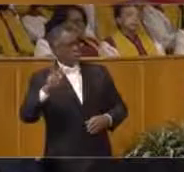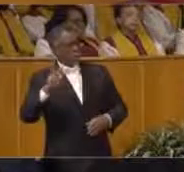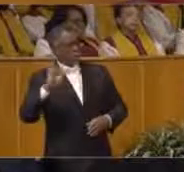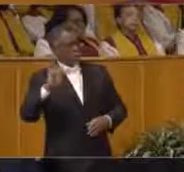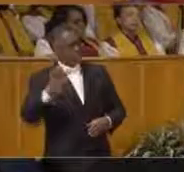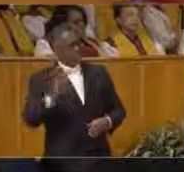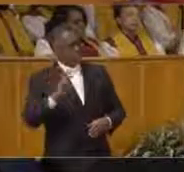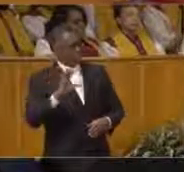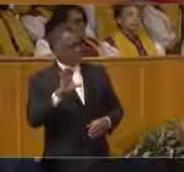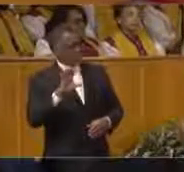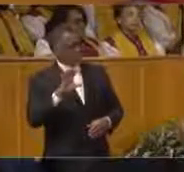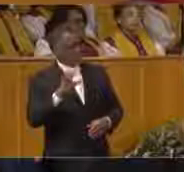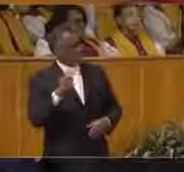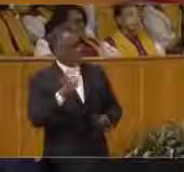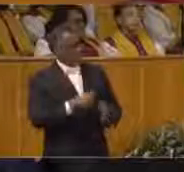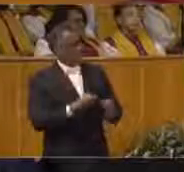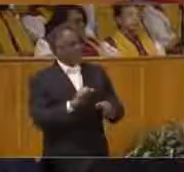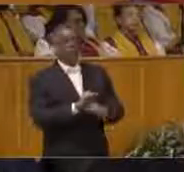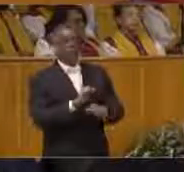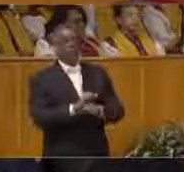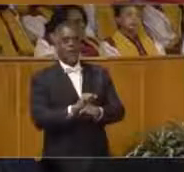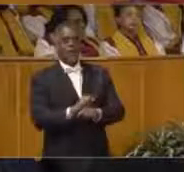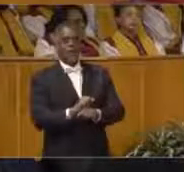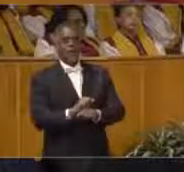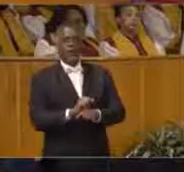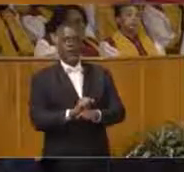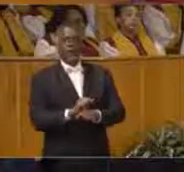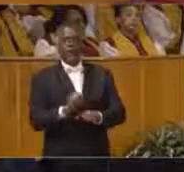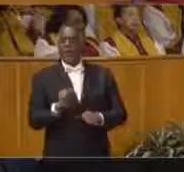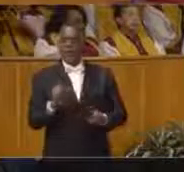no temporarily unemployed?